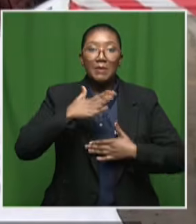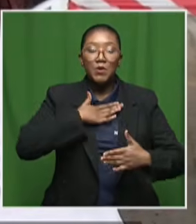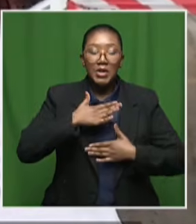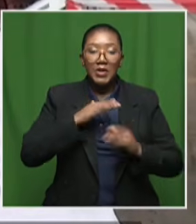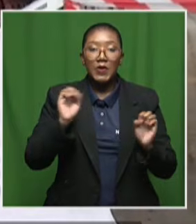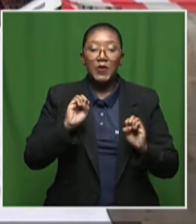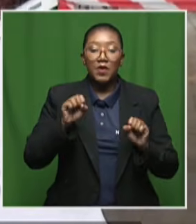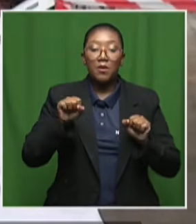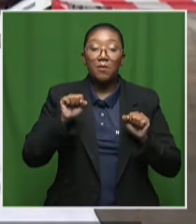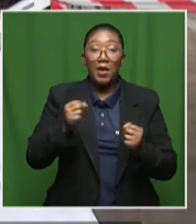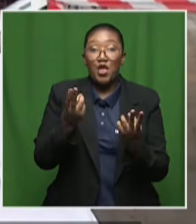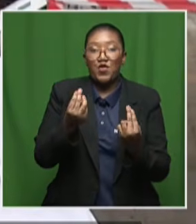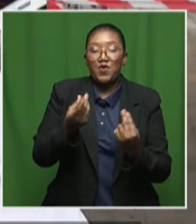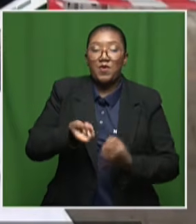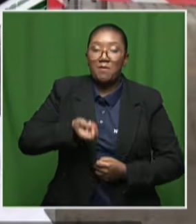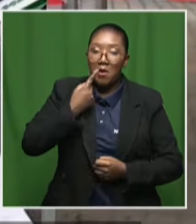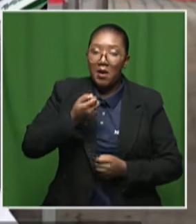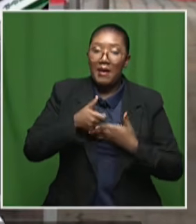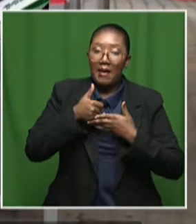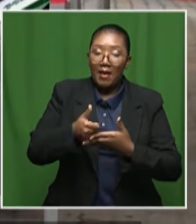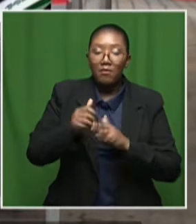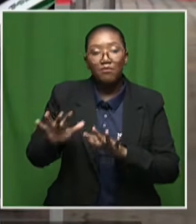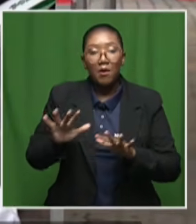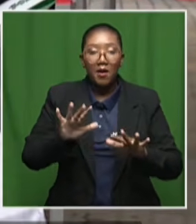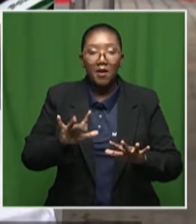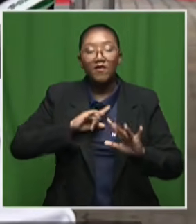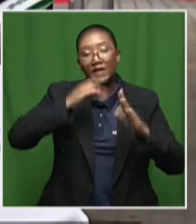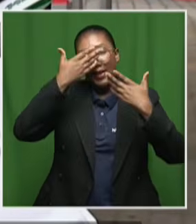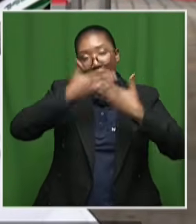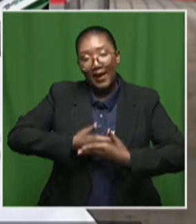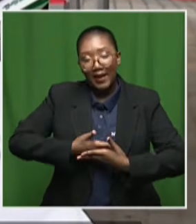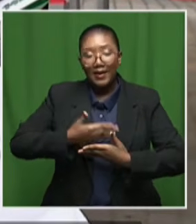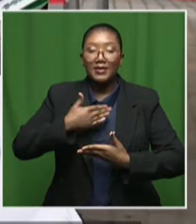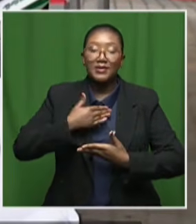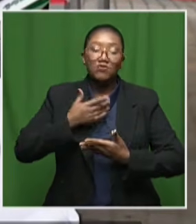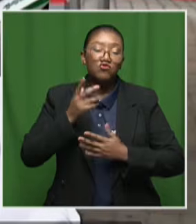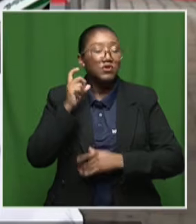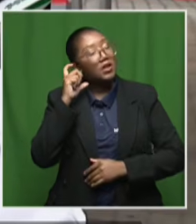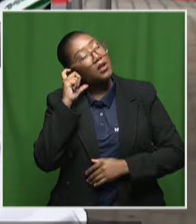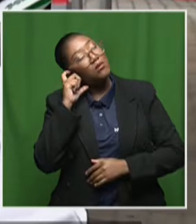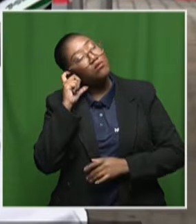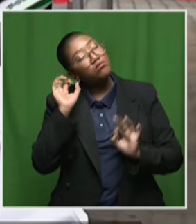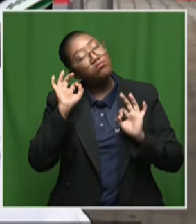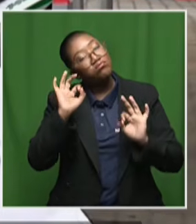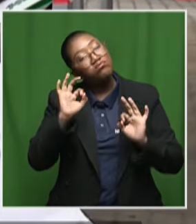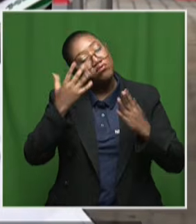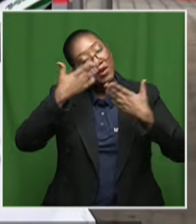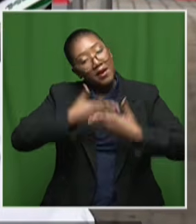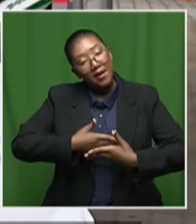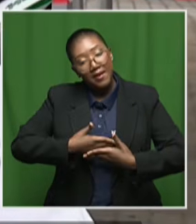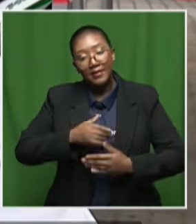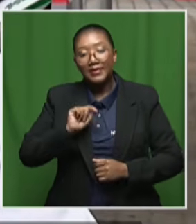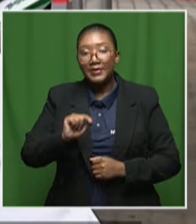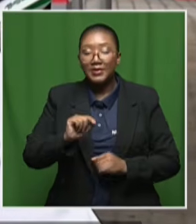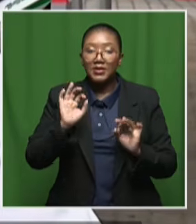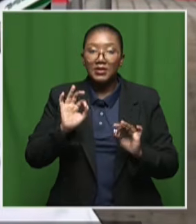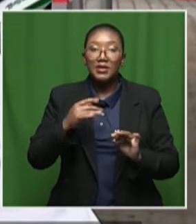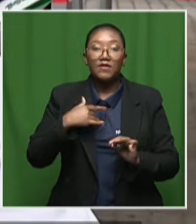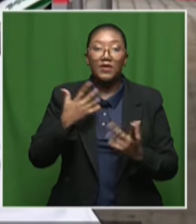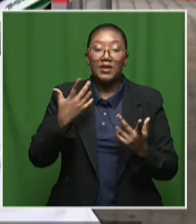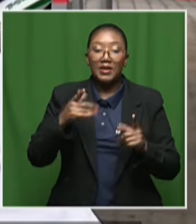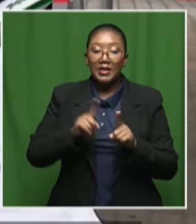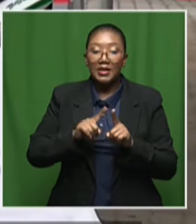while. So the new medication is keeping him sedated at night so he can sleep better, because every seizure that he has gives extra damage to